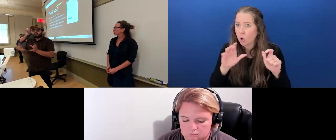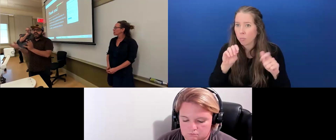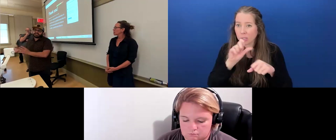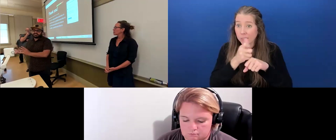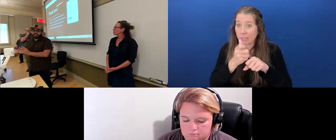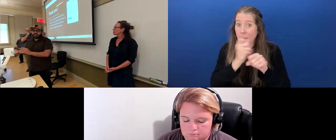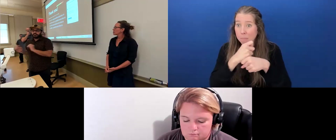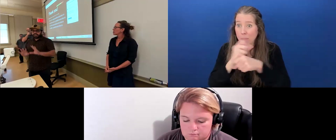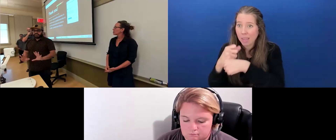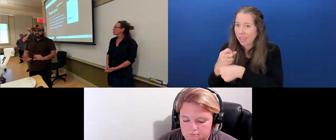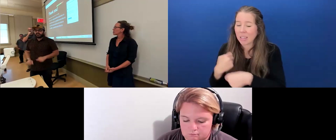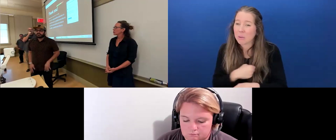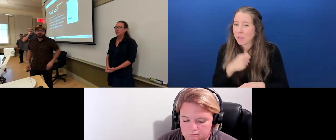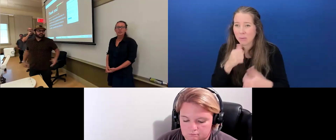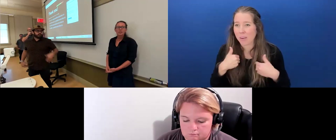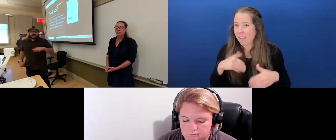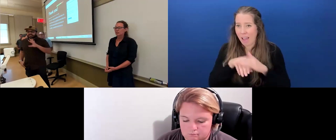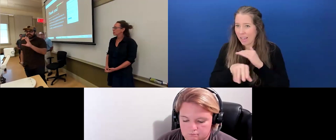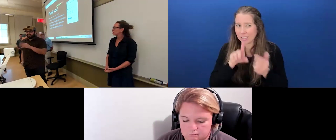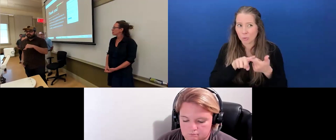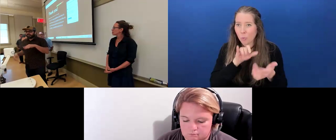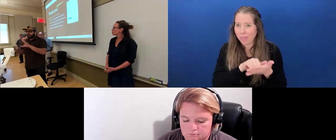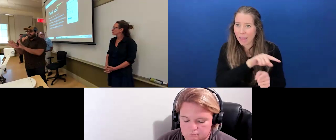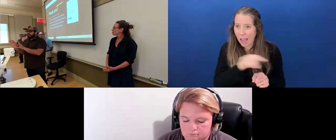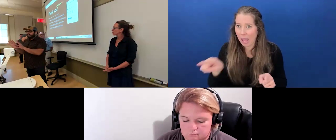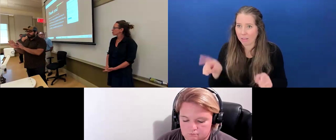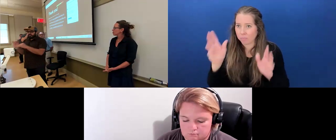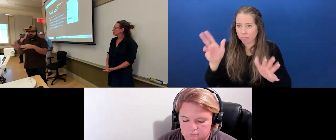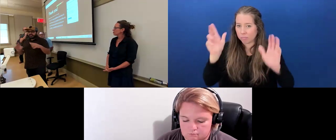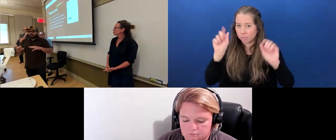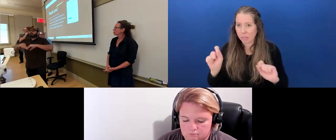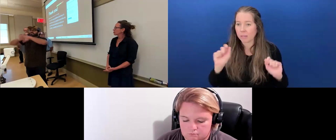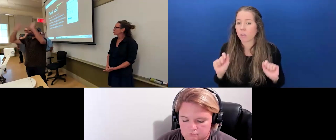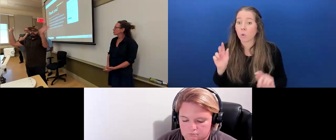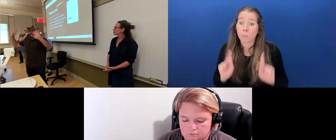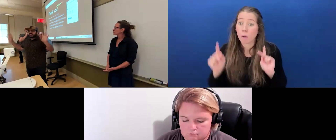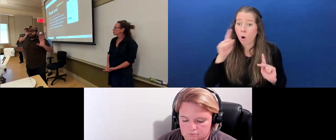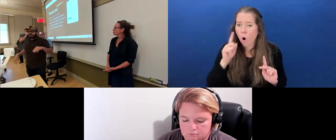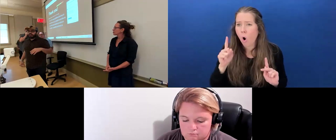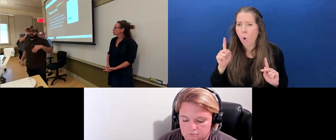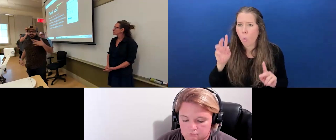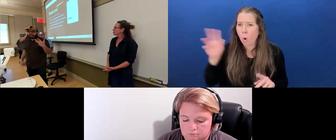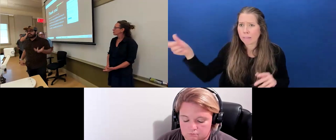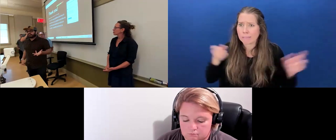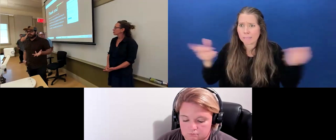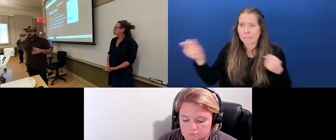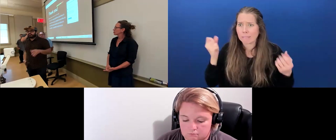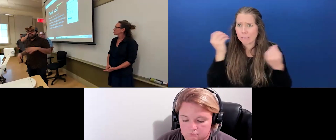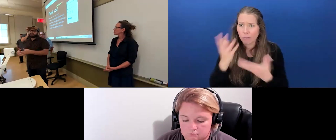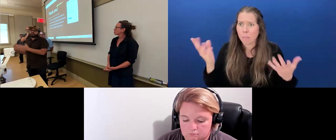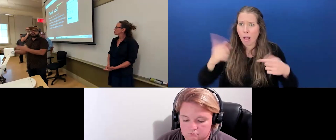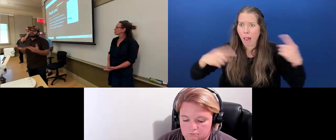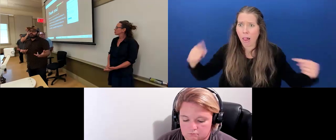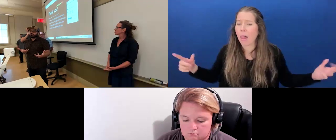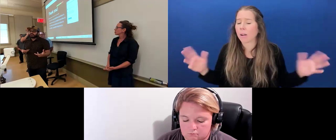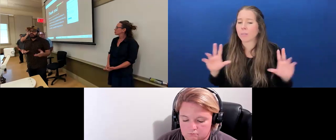don't have access to that. I'm gonna leave it at that. So we have to be careful with like people thinking that, oh, they're just grabbing anything from the internet. That's not true. And